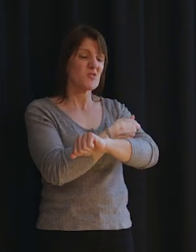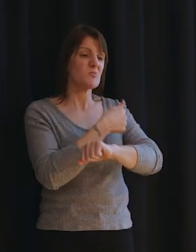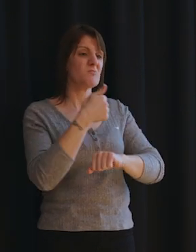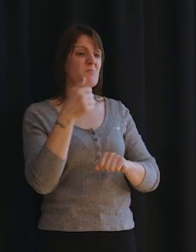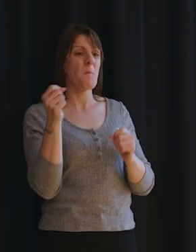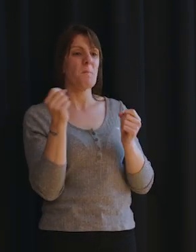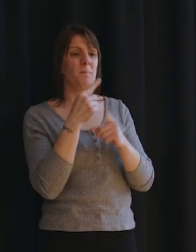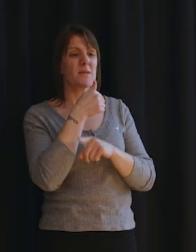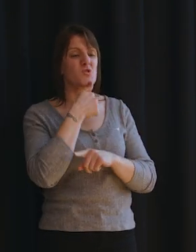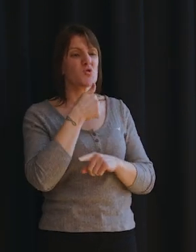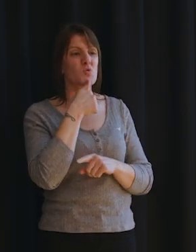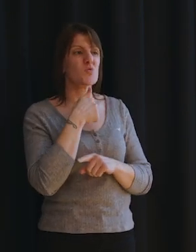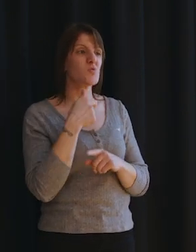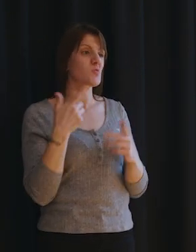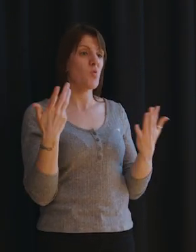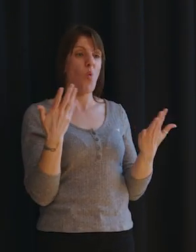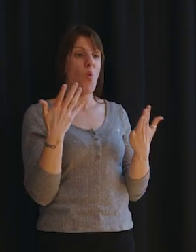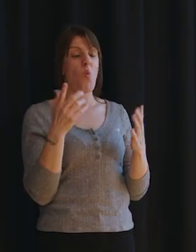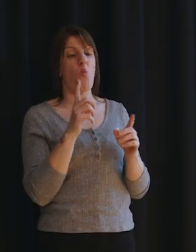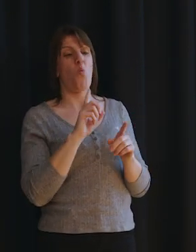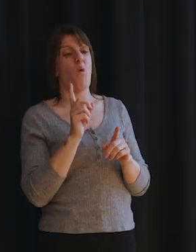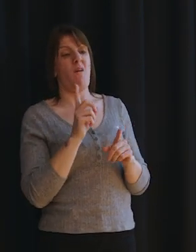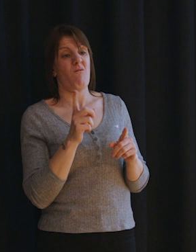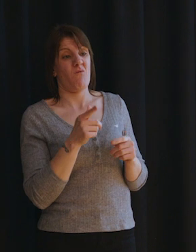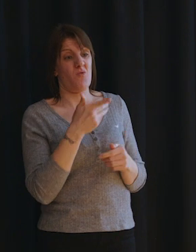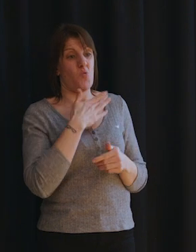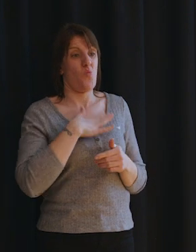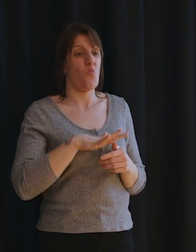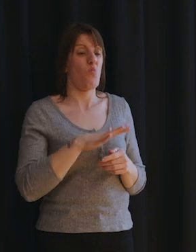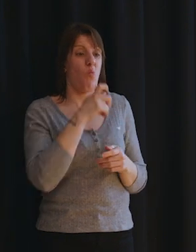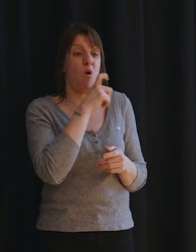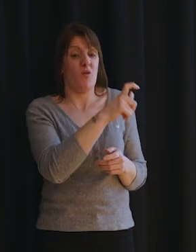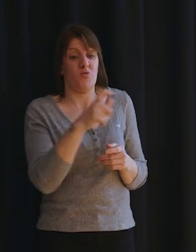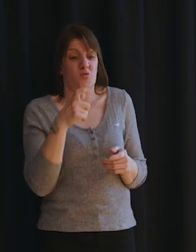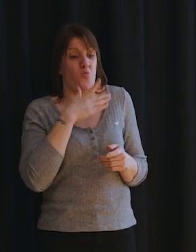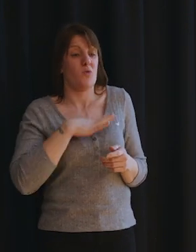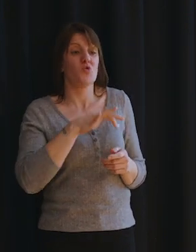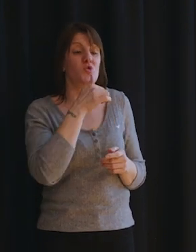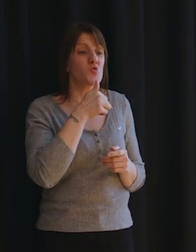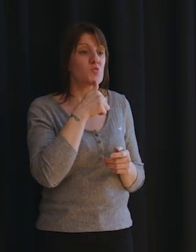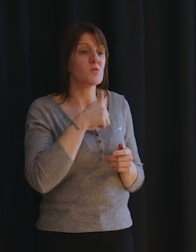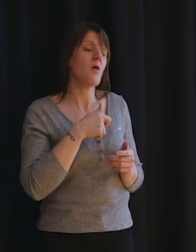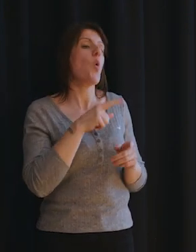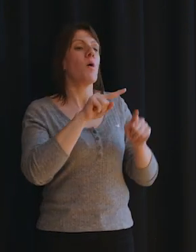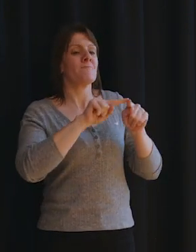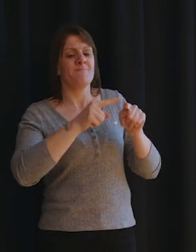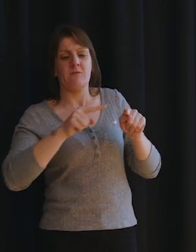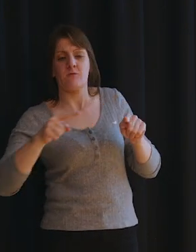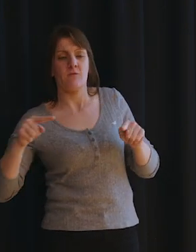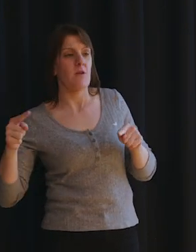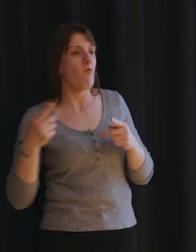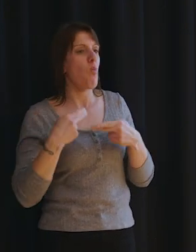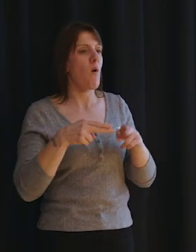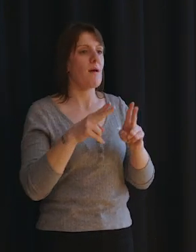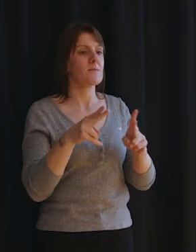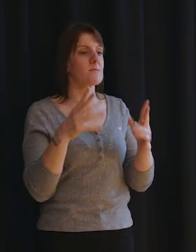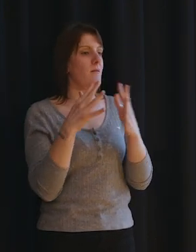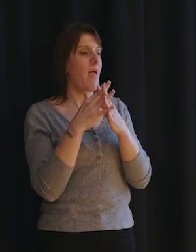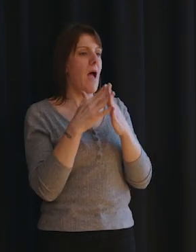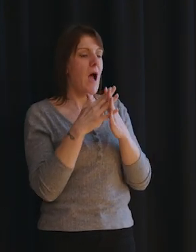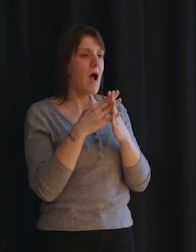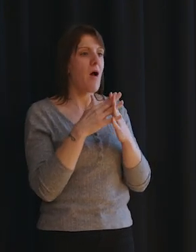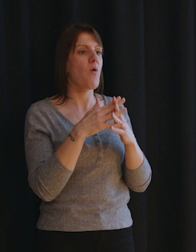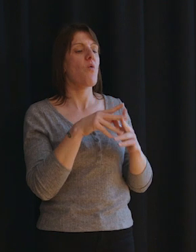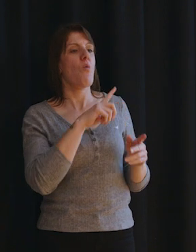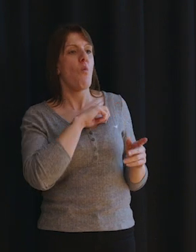to, whichever terminology that you want to use. And there are different ways that people might use them,